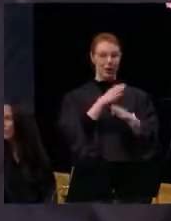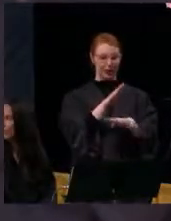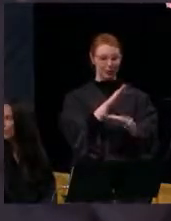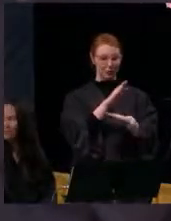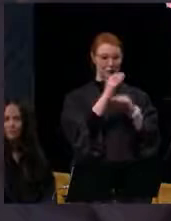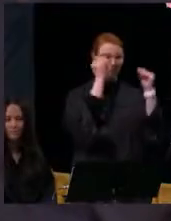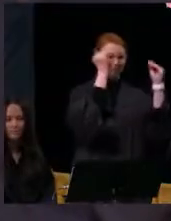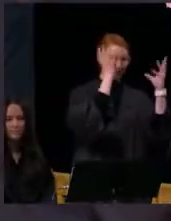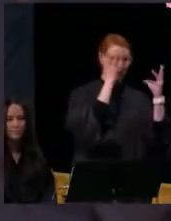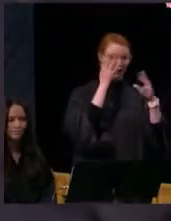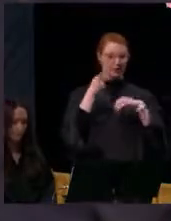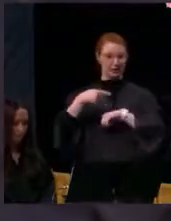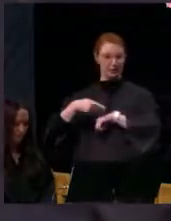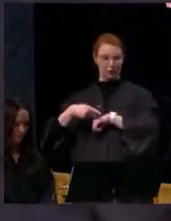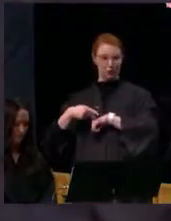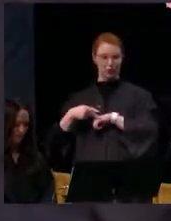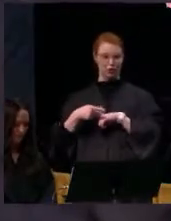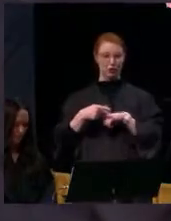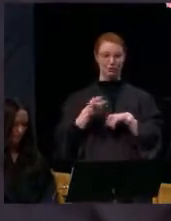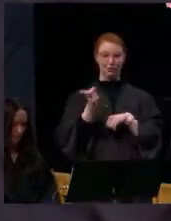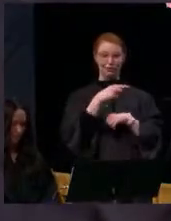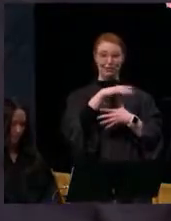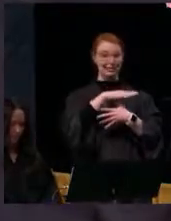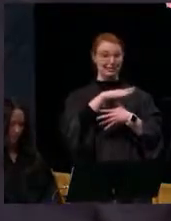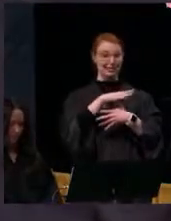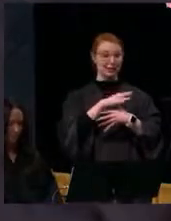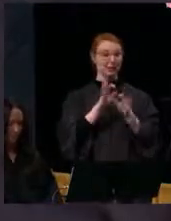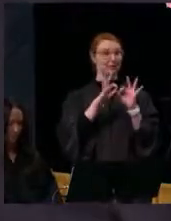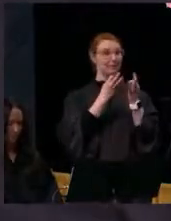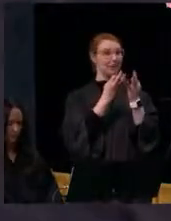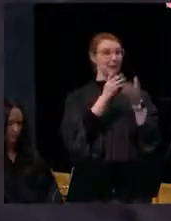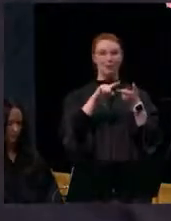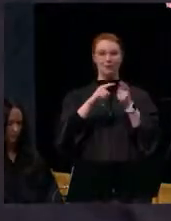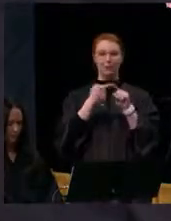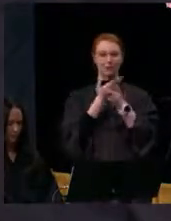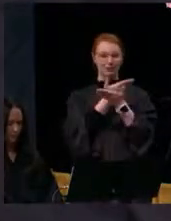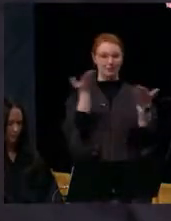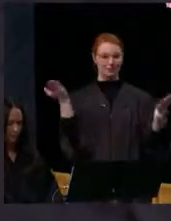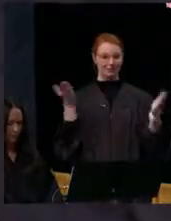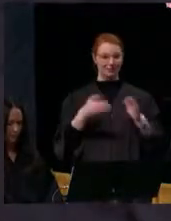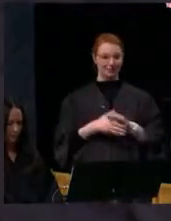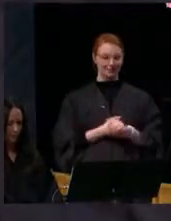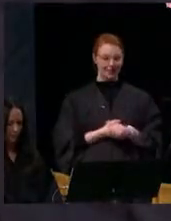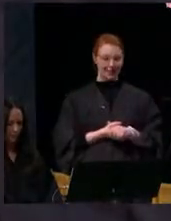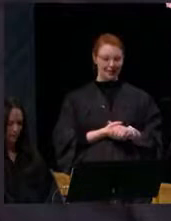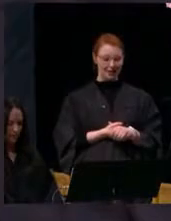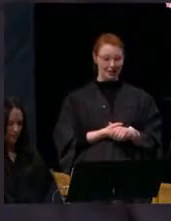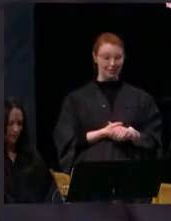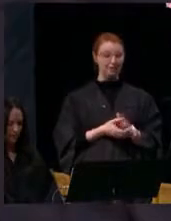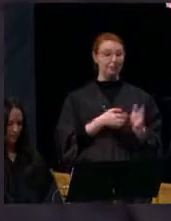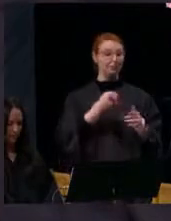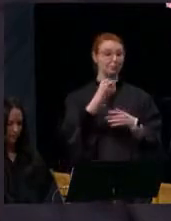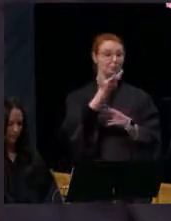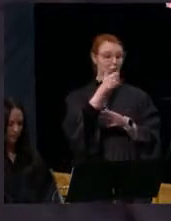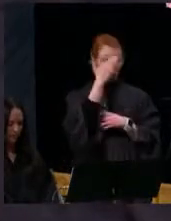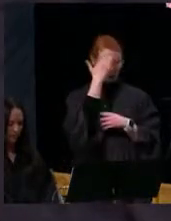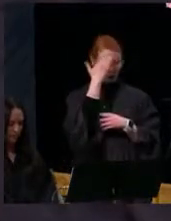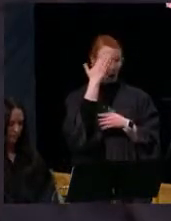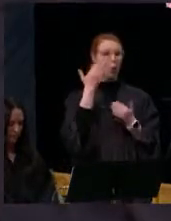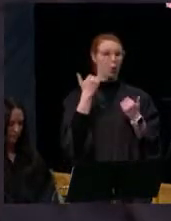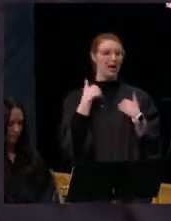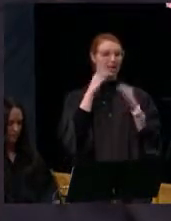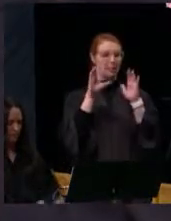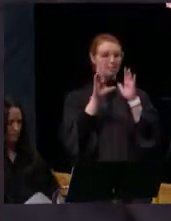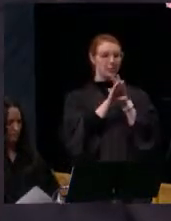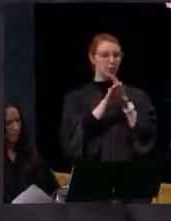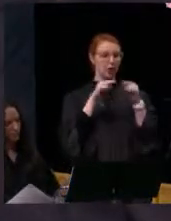Teachers, administrators, fellow seniors, family, and friends. As we all know, there is a mural at Davies